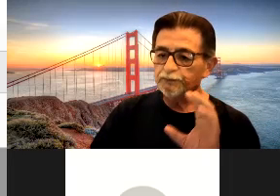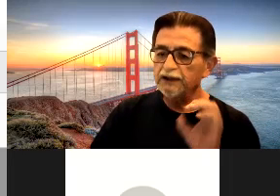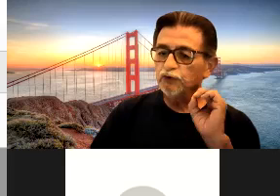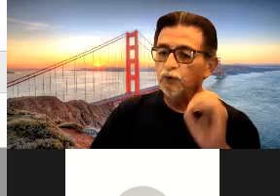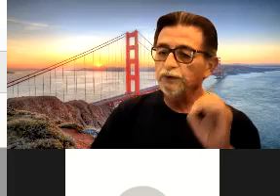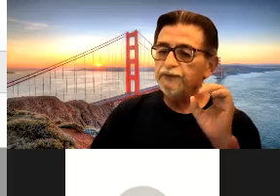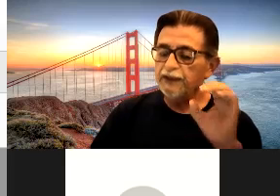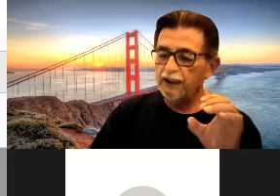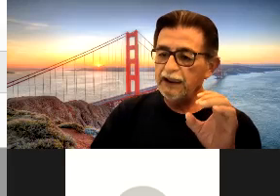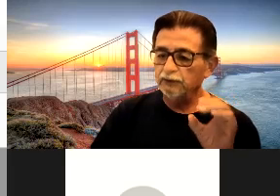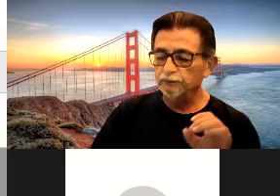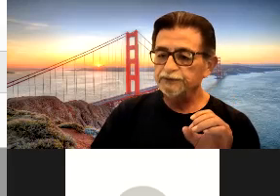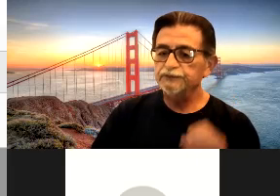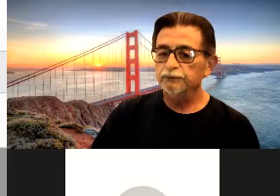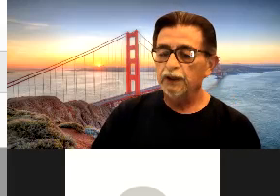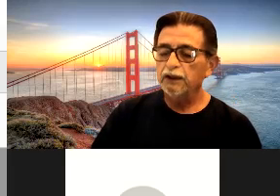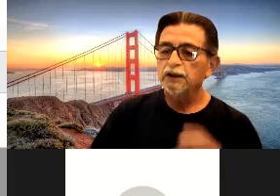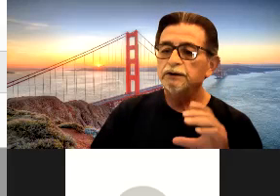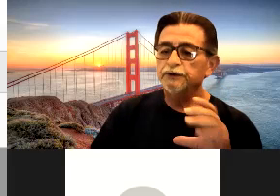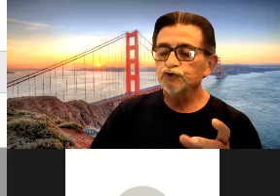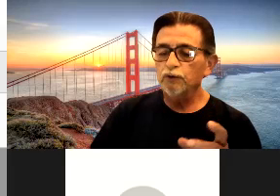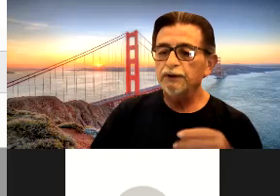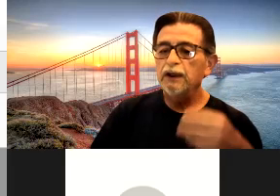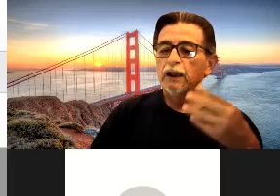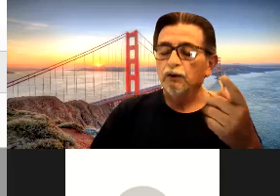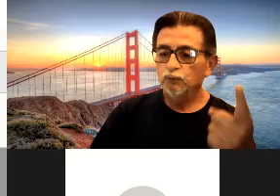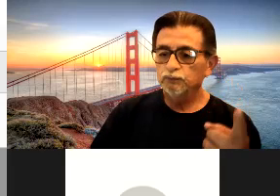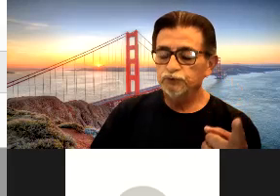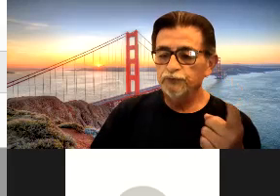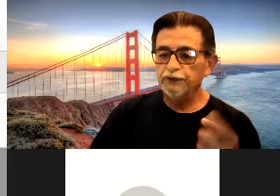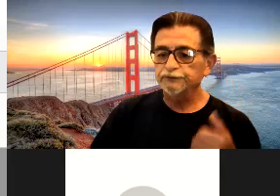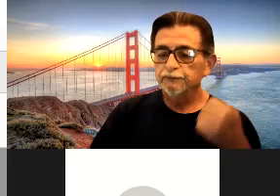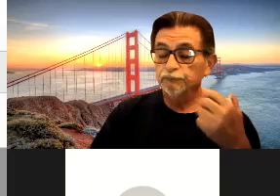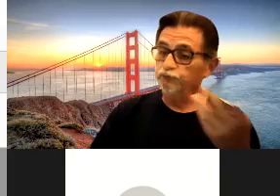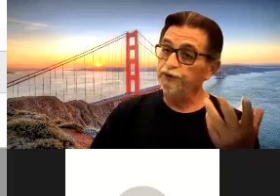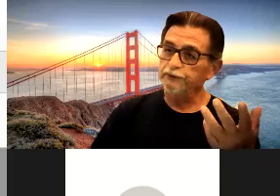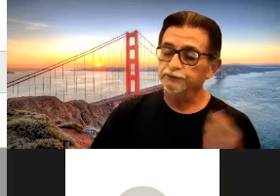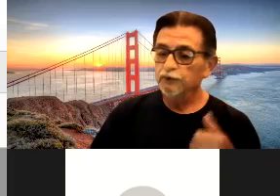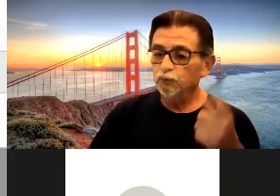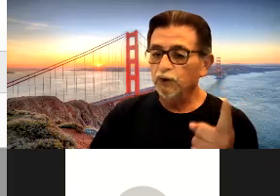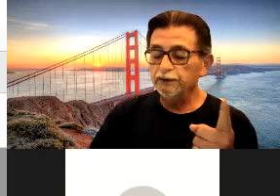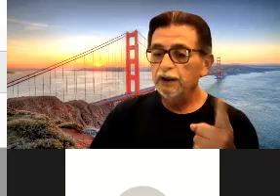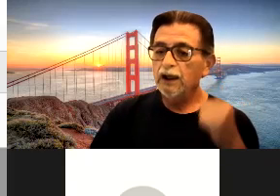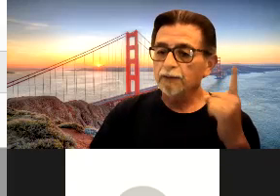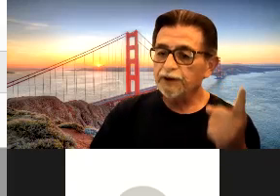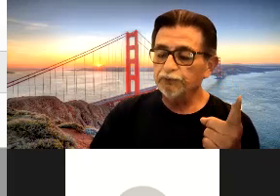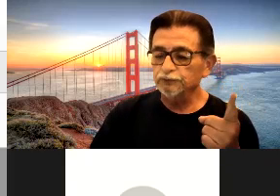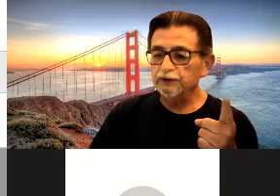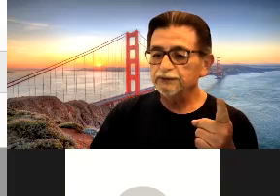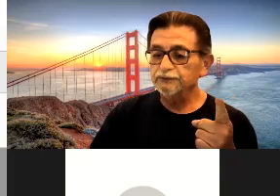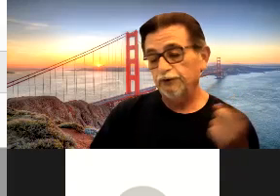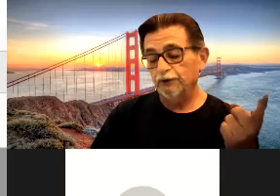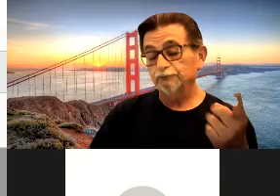with respect to only the A elements, okay, determine 2 things, 3 things. 1, how